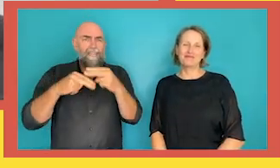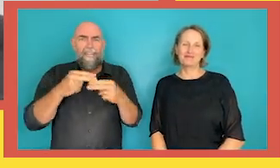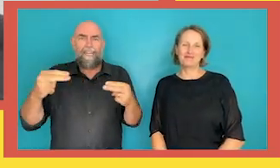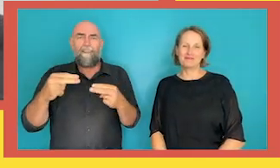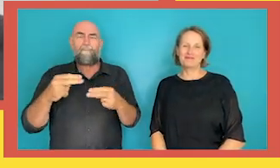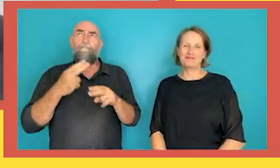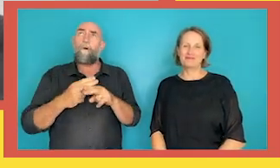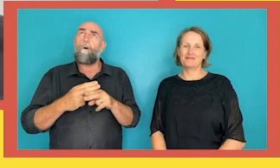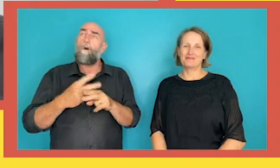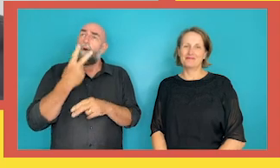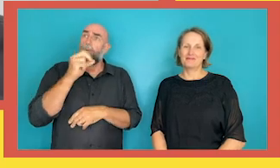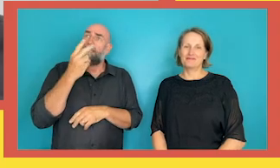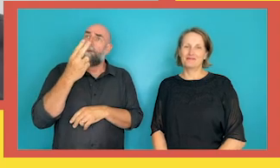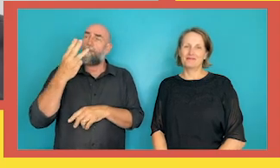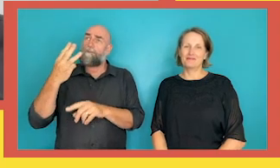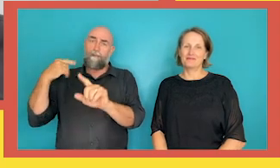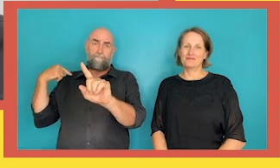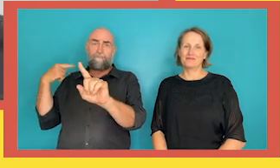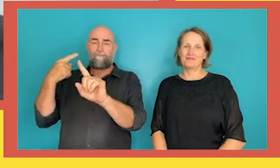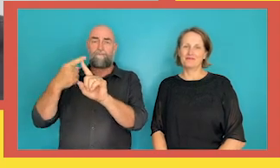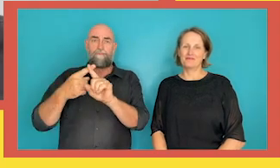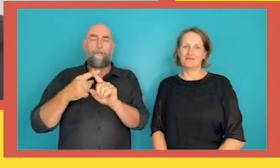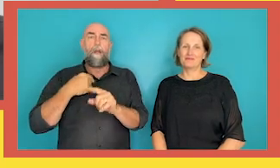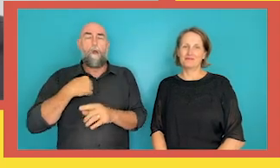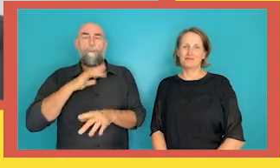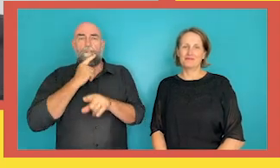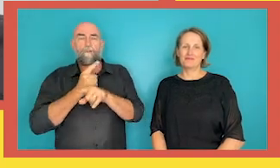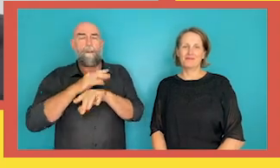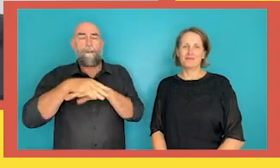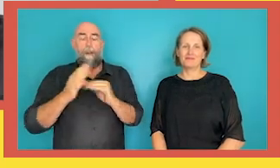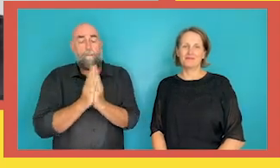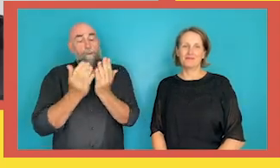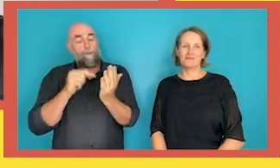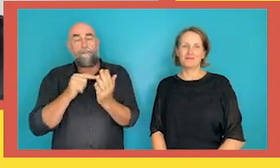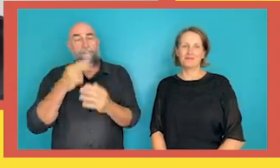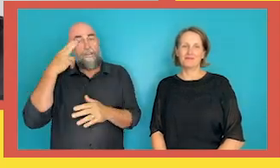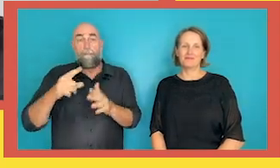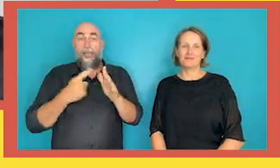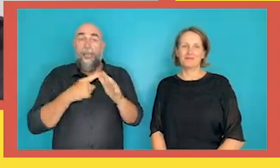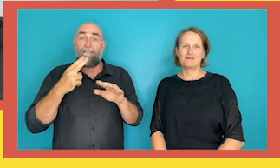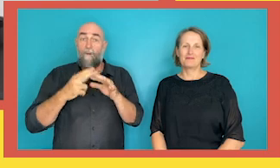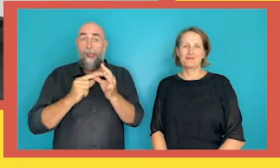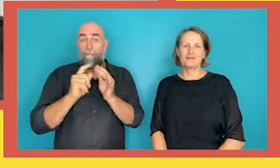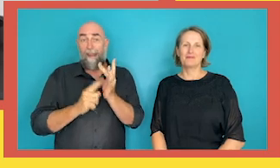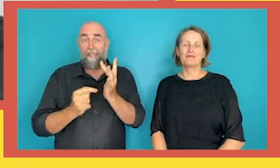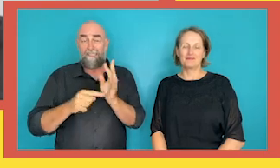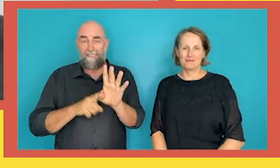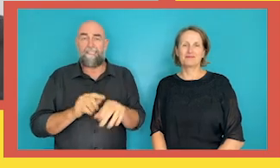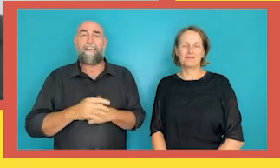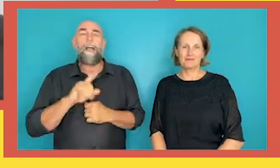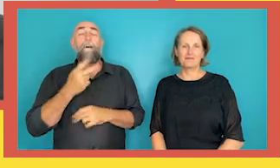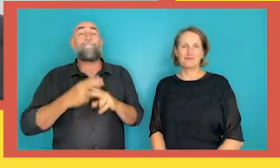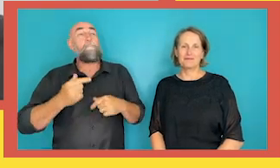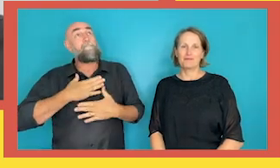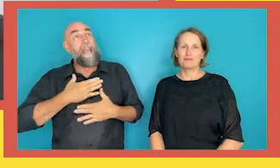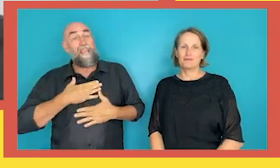my highlight of 2023, it's a picture book called A for Ability. Because my highlight of 2023 is the welcoming